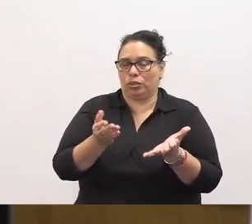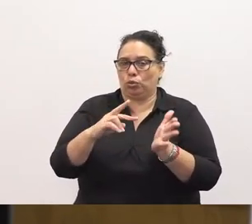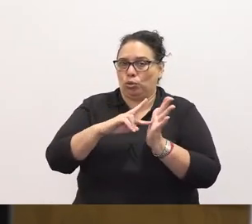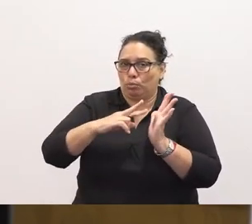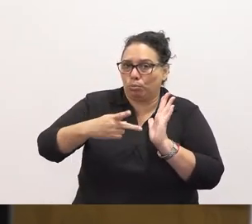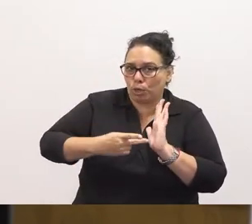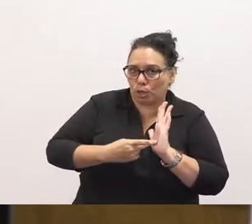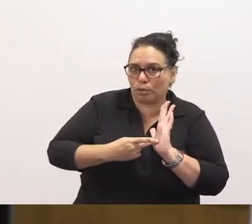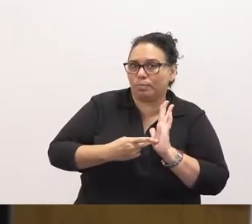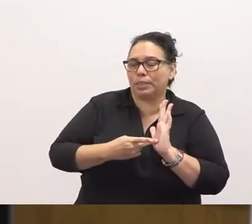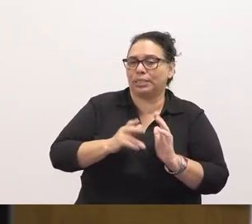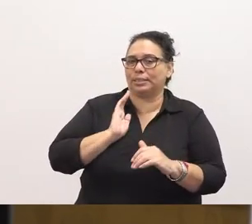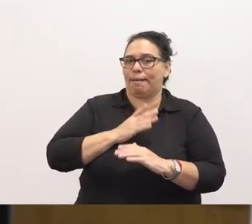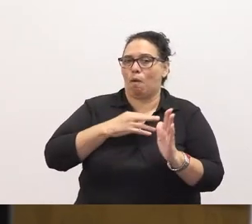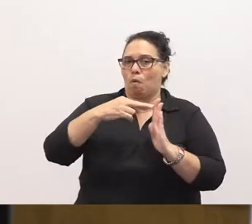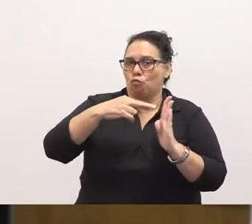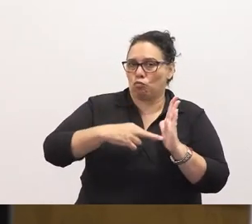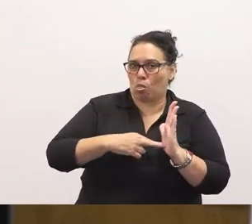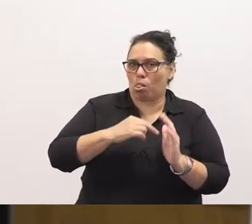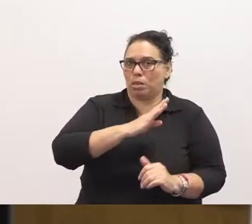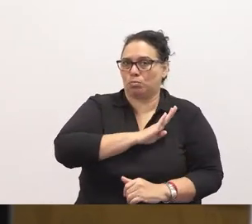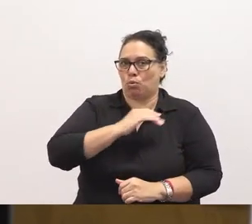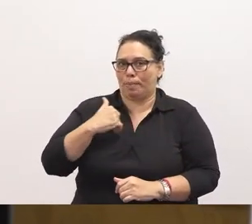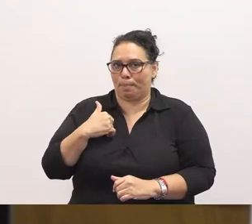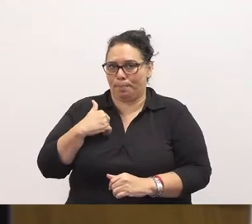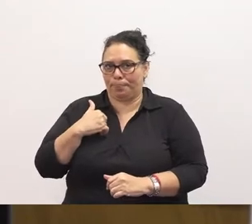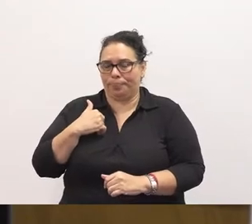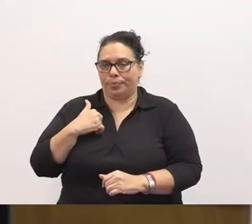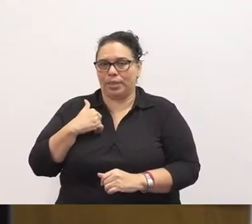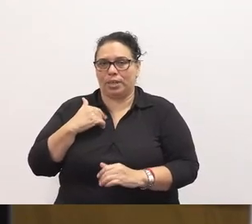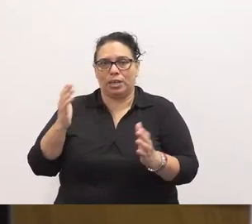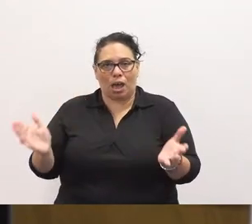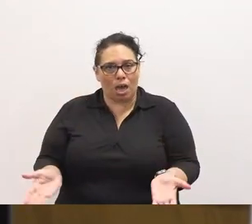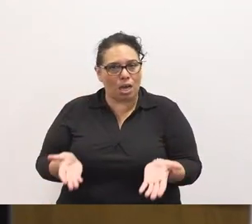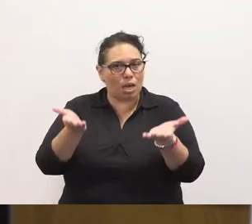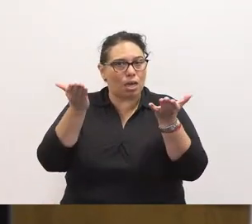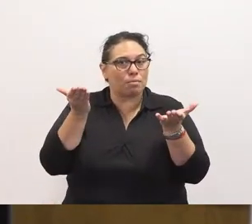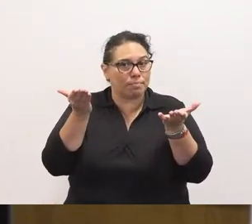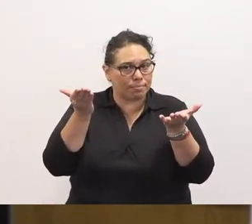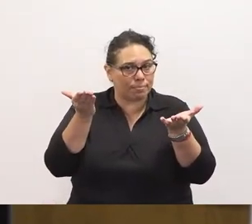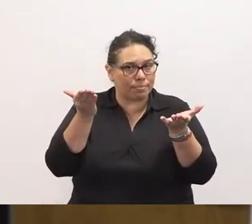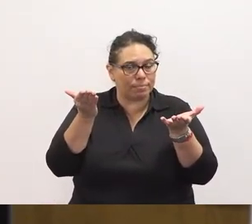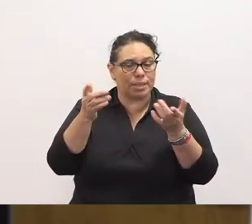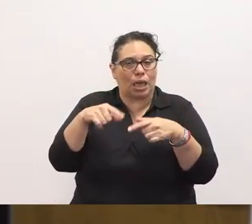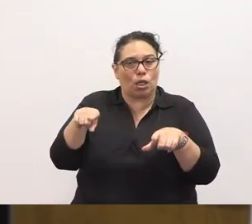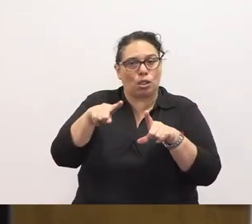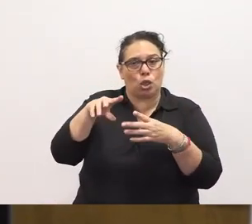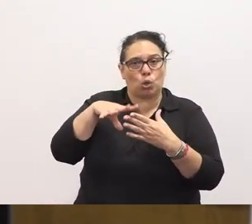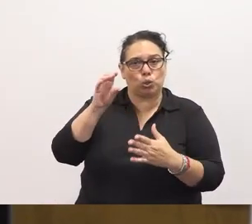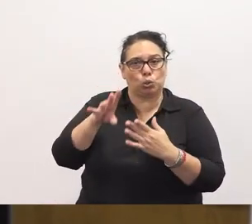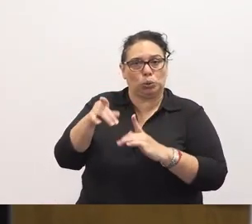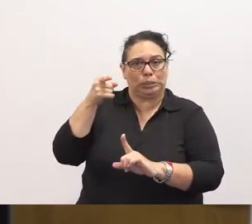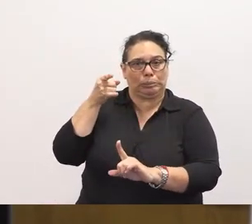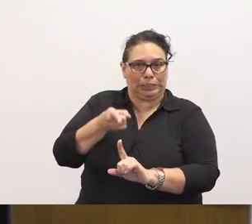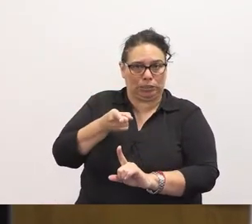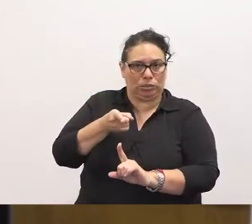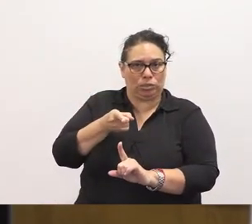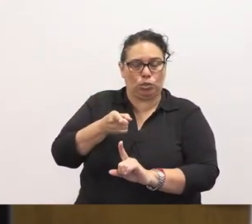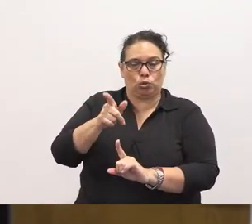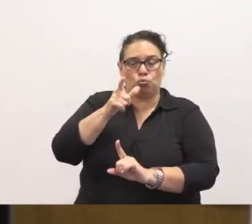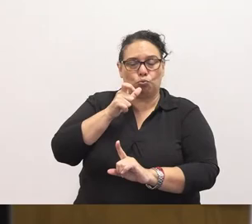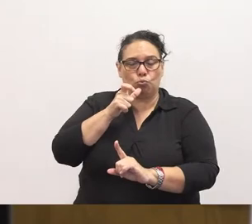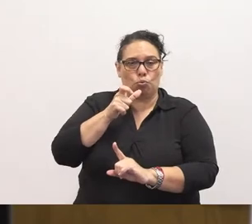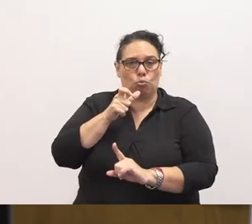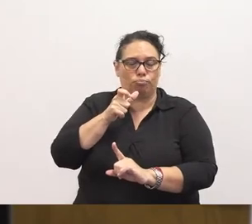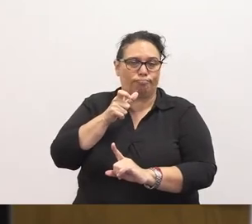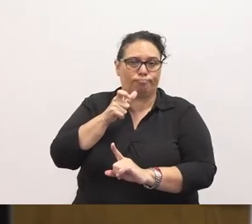purposes of our roles as board members, which is uplifting those students in particular who